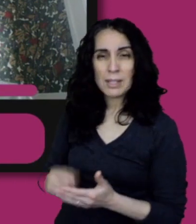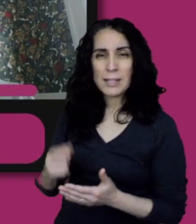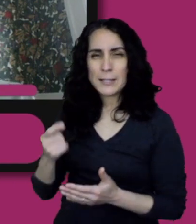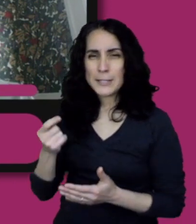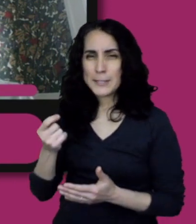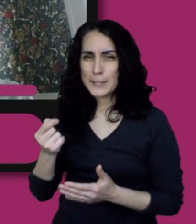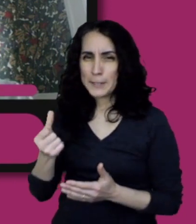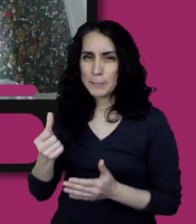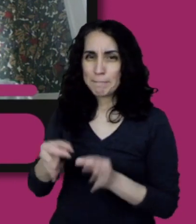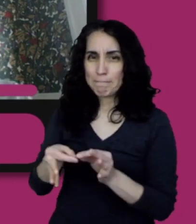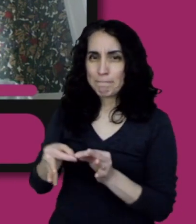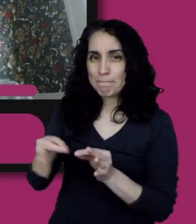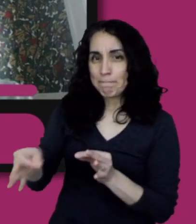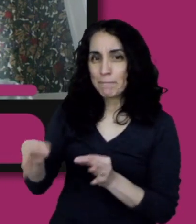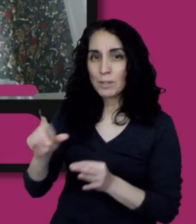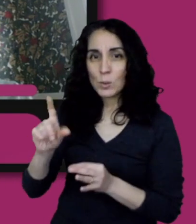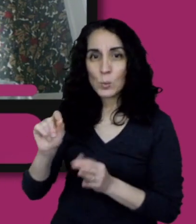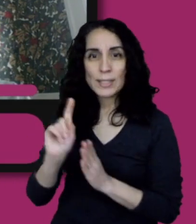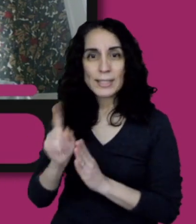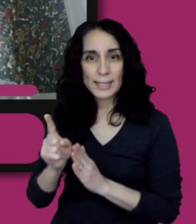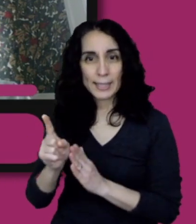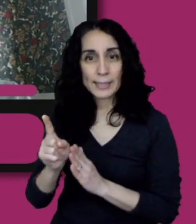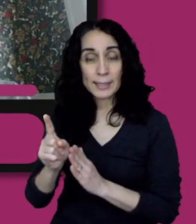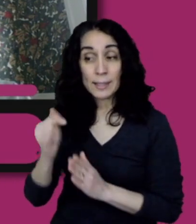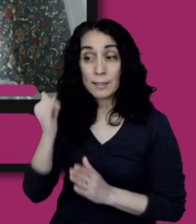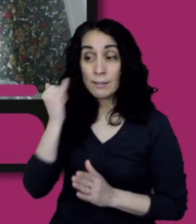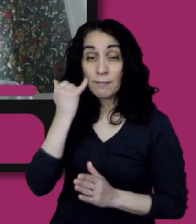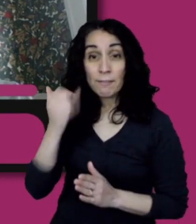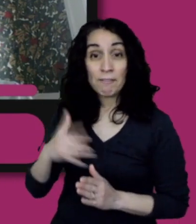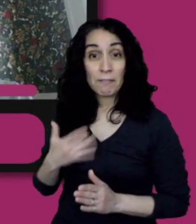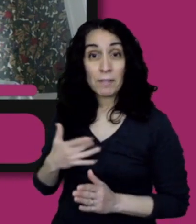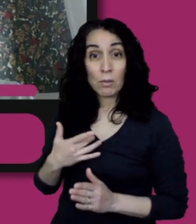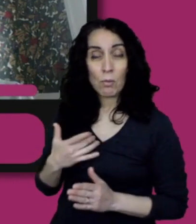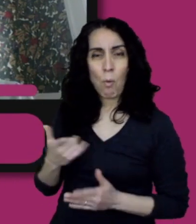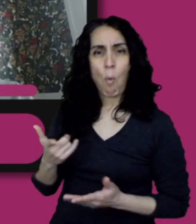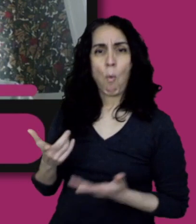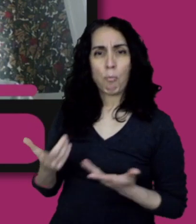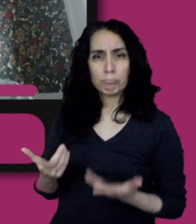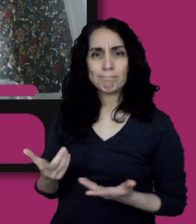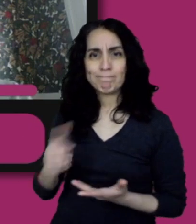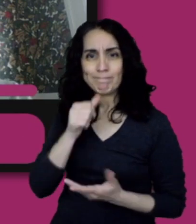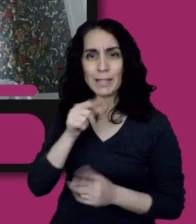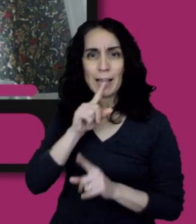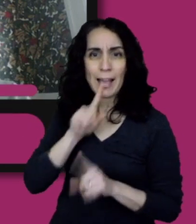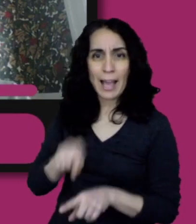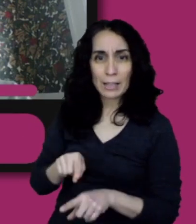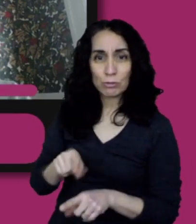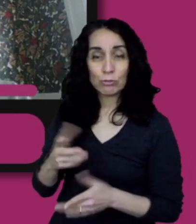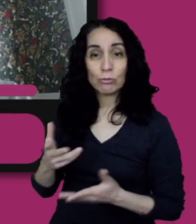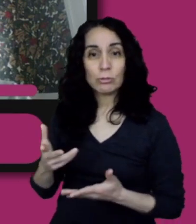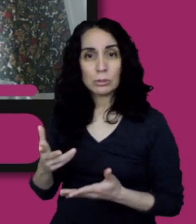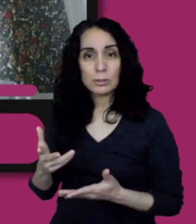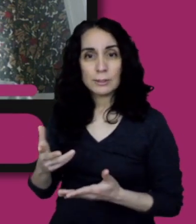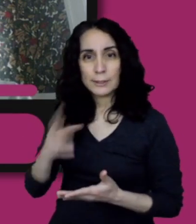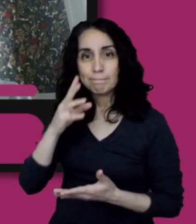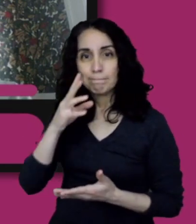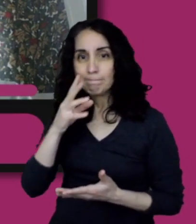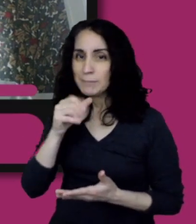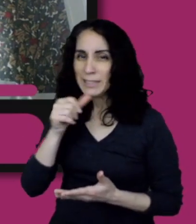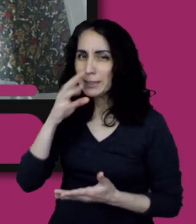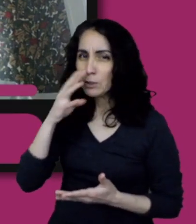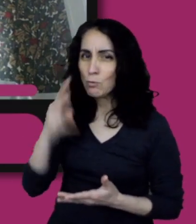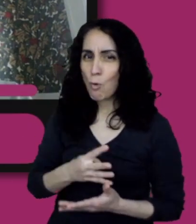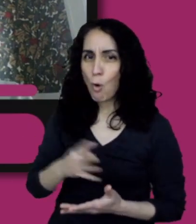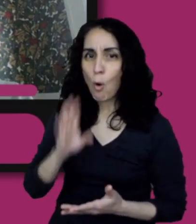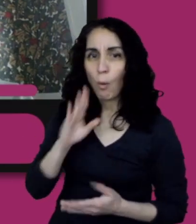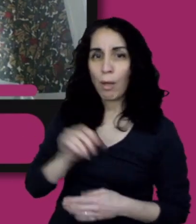They come into us about 20 seconds delayed. So if it seems like you've asked a question and we've moved on, don't worry, we'll try and circle